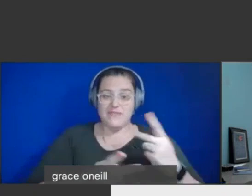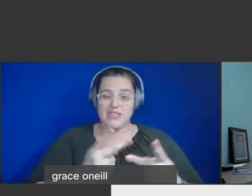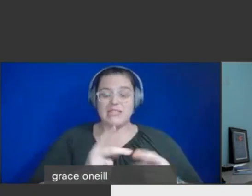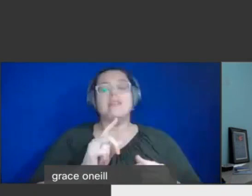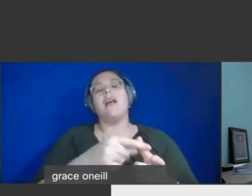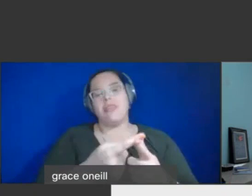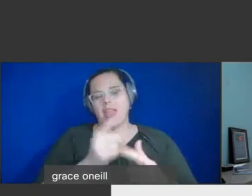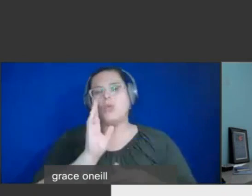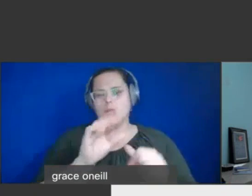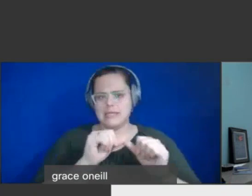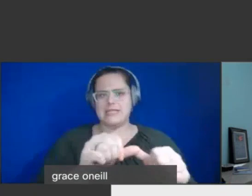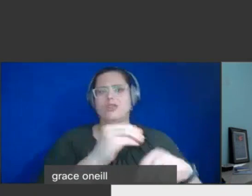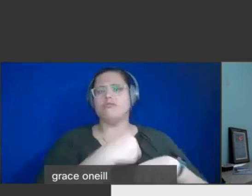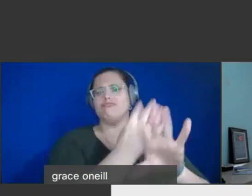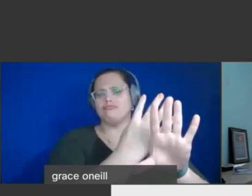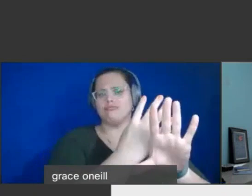continue to be